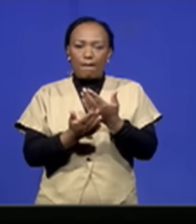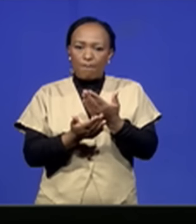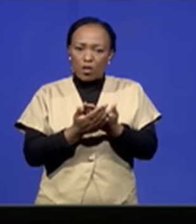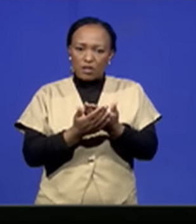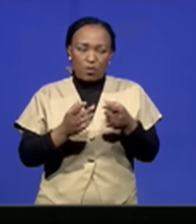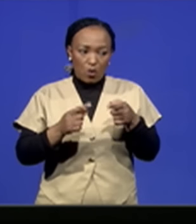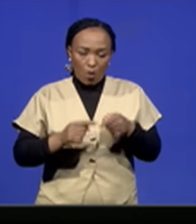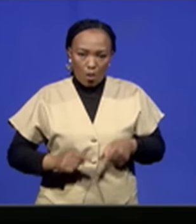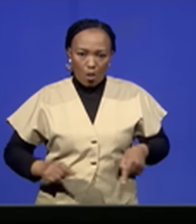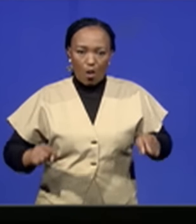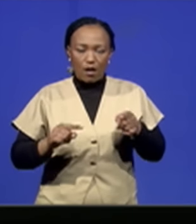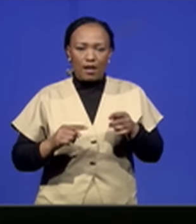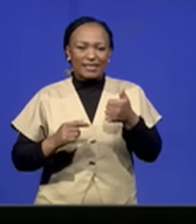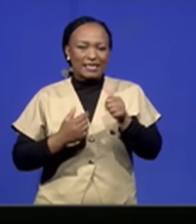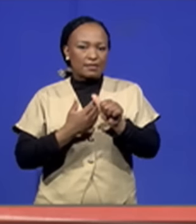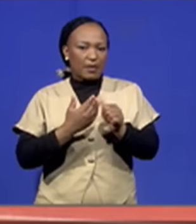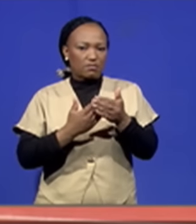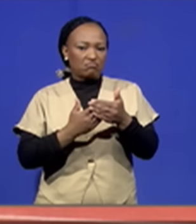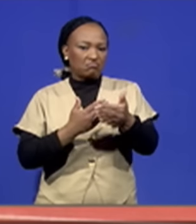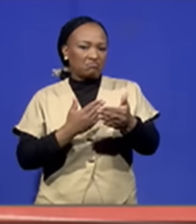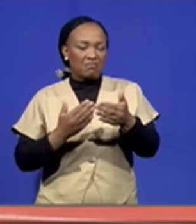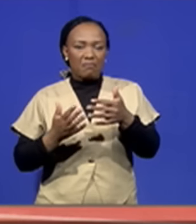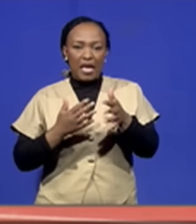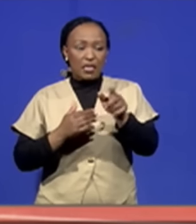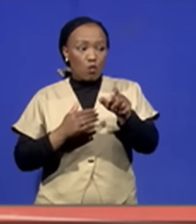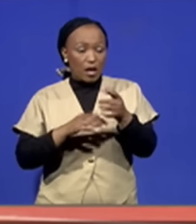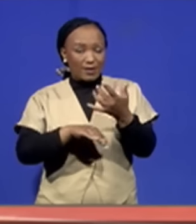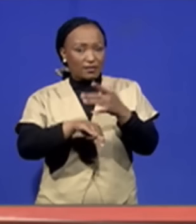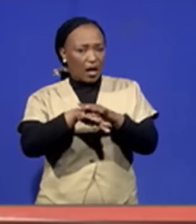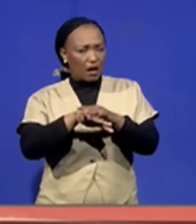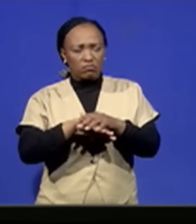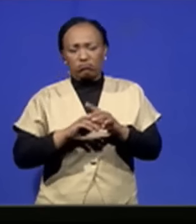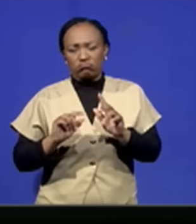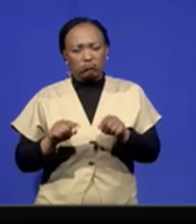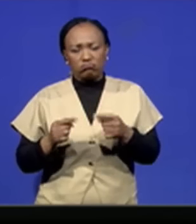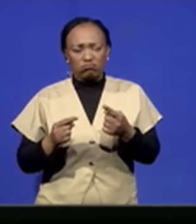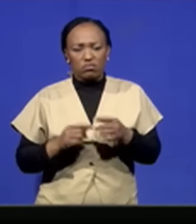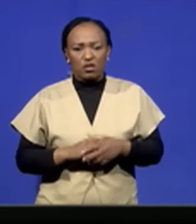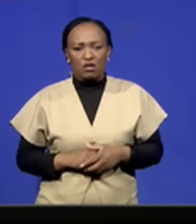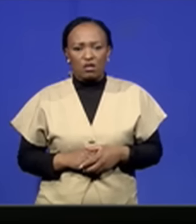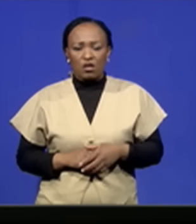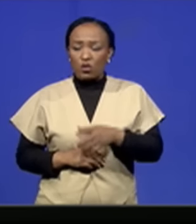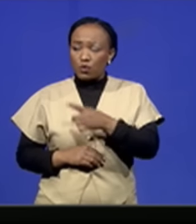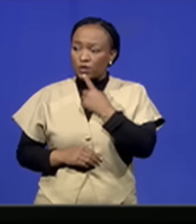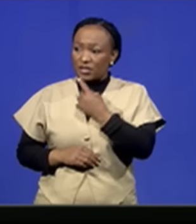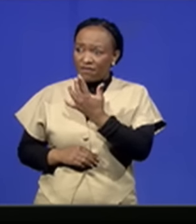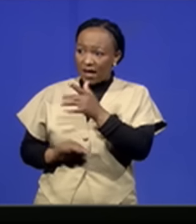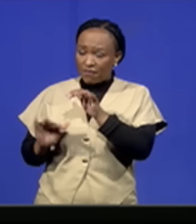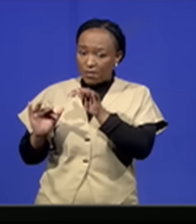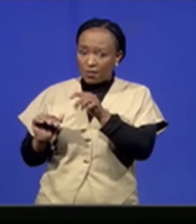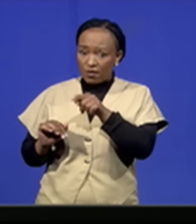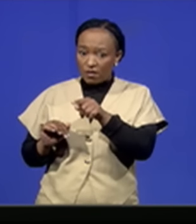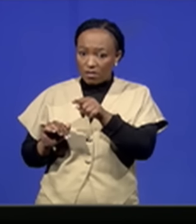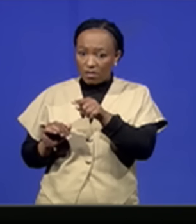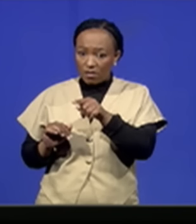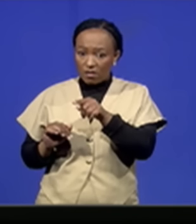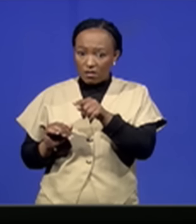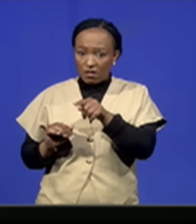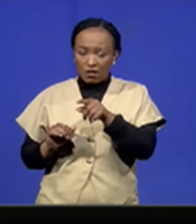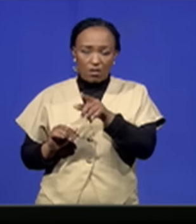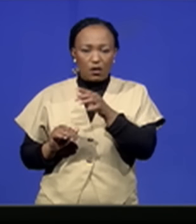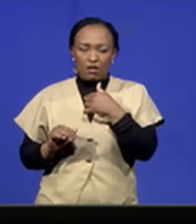to finish 6 months without anyone losing their lives. When you say only 5 people died, I tend to